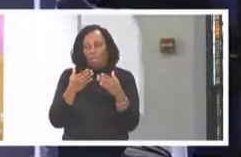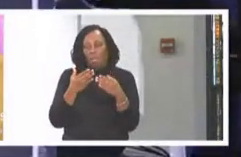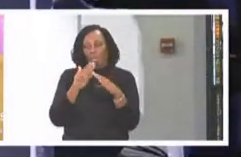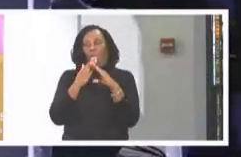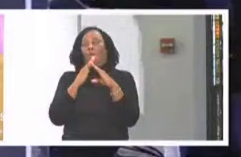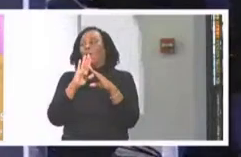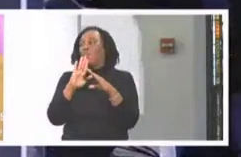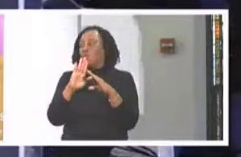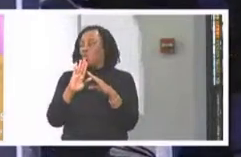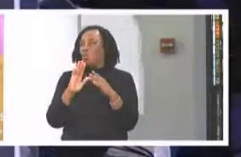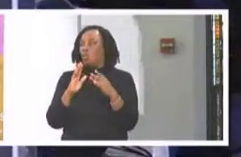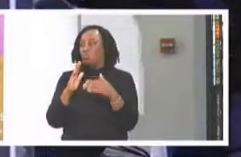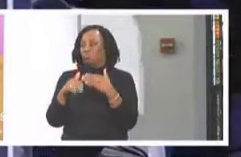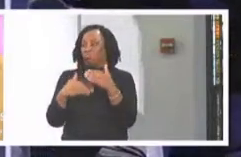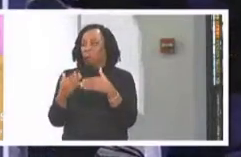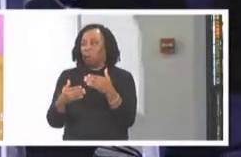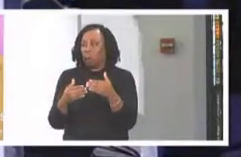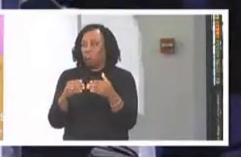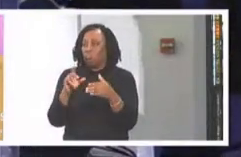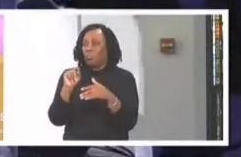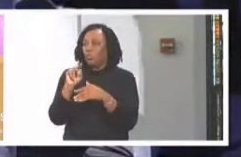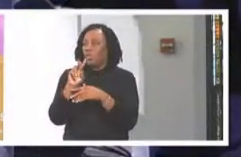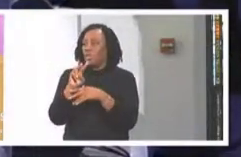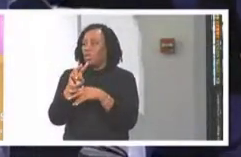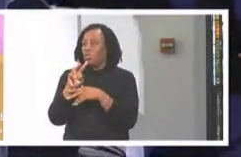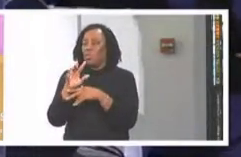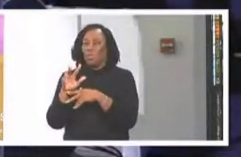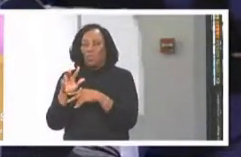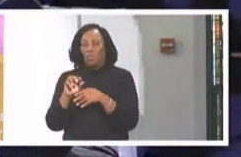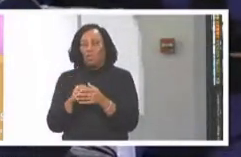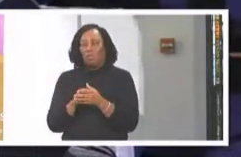So God, do what God says. Let it go.